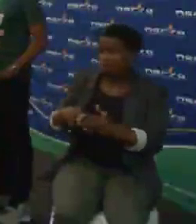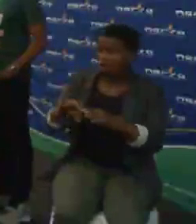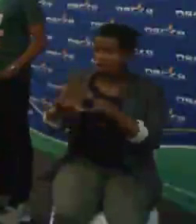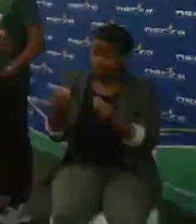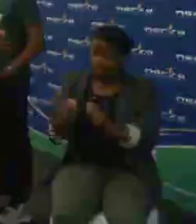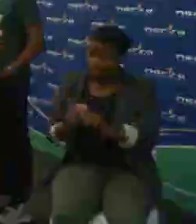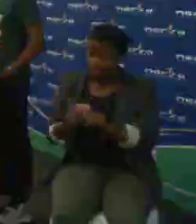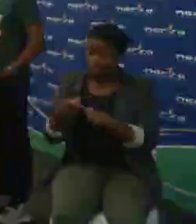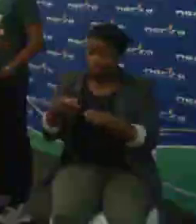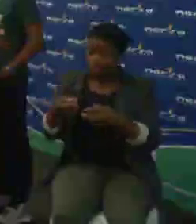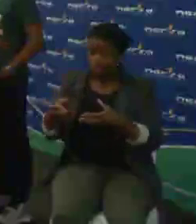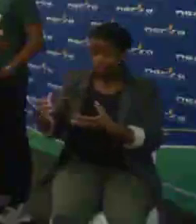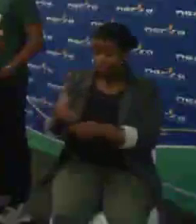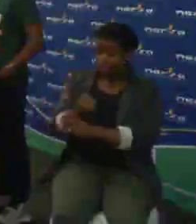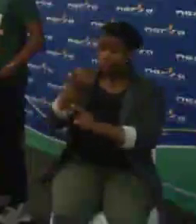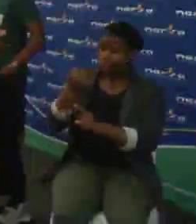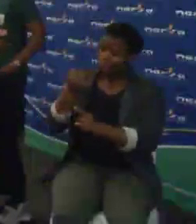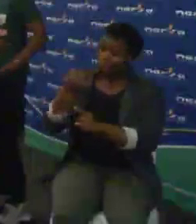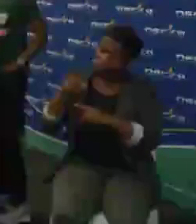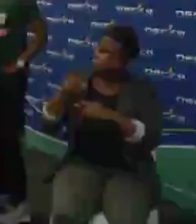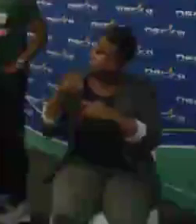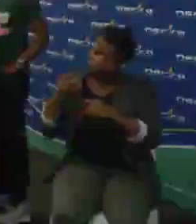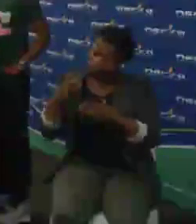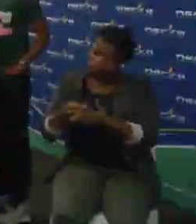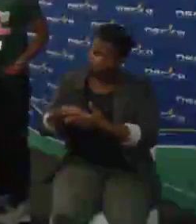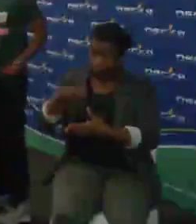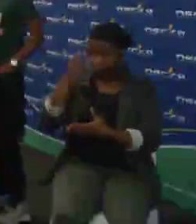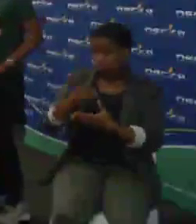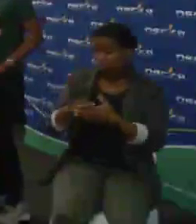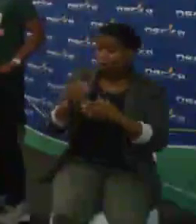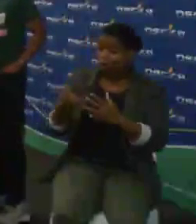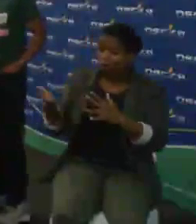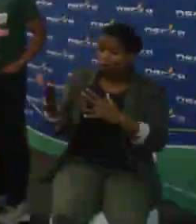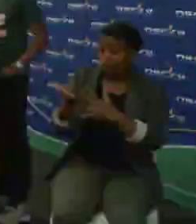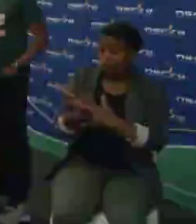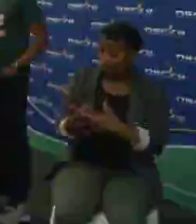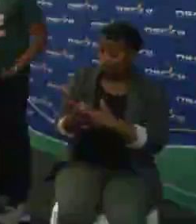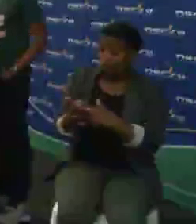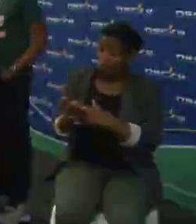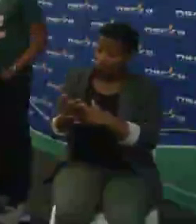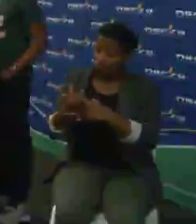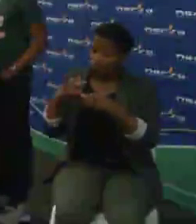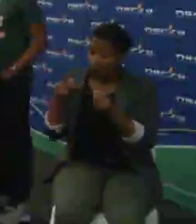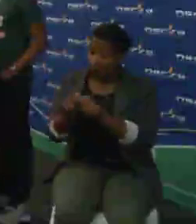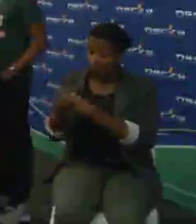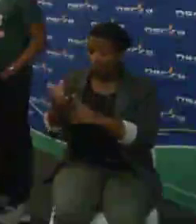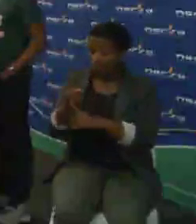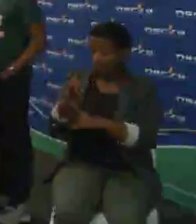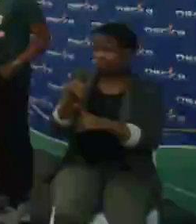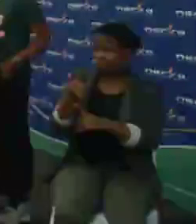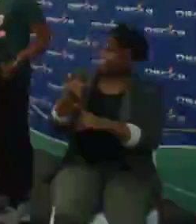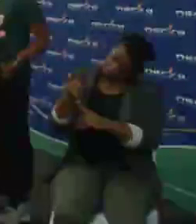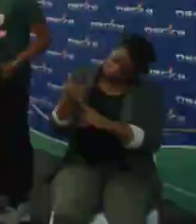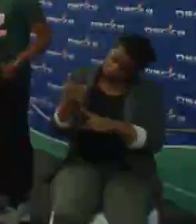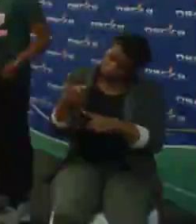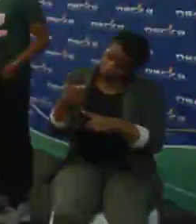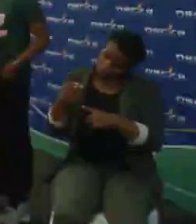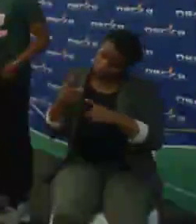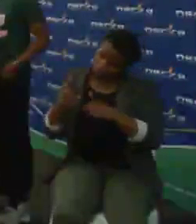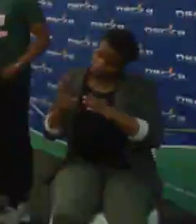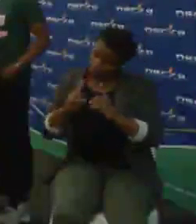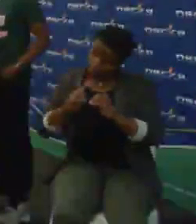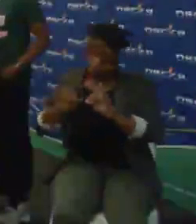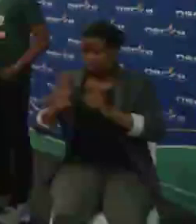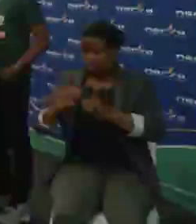does not seek to achieve the objectives of the methodology. In fact, I'll go through each of the objectives of the methodology to kind of indicate what